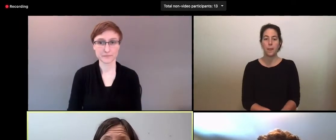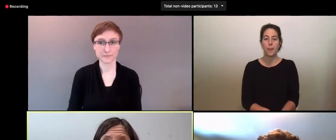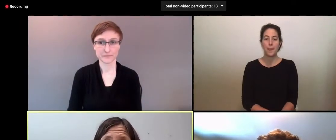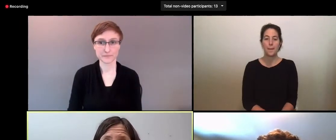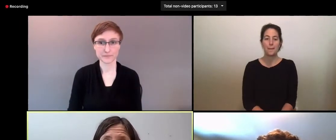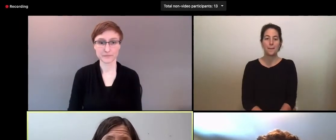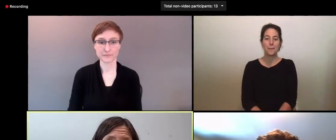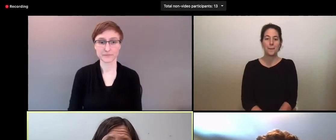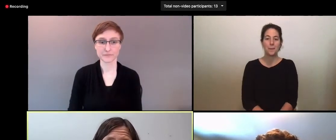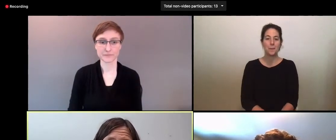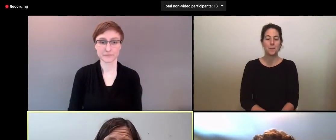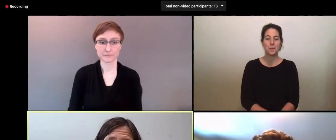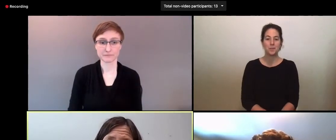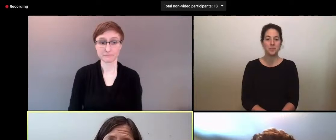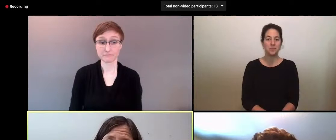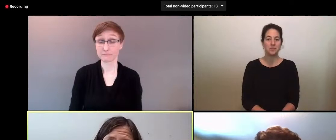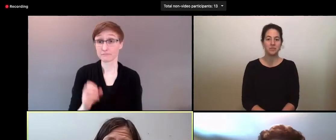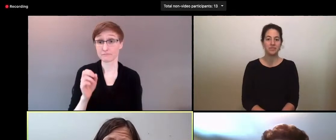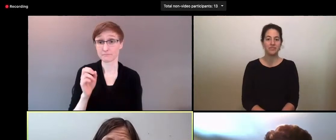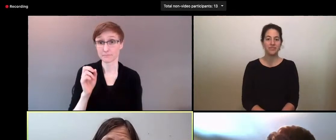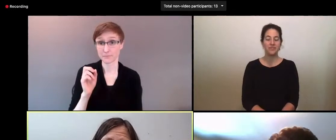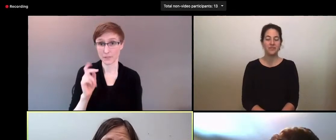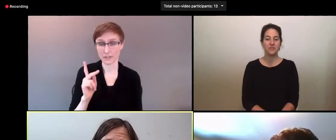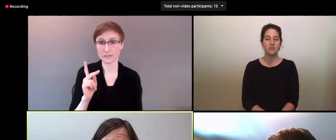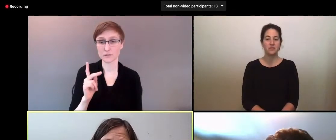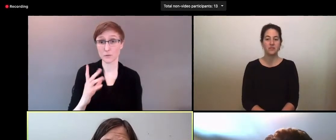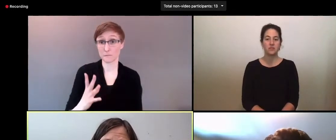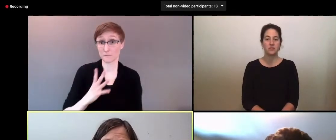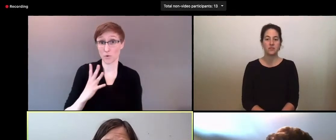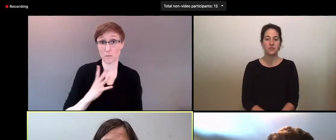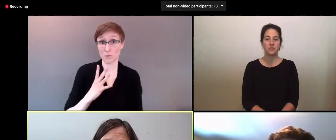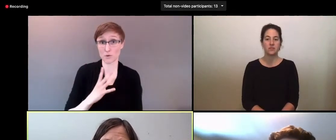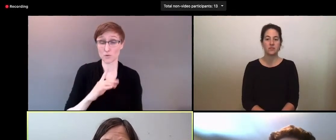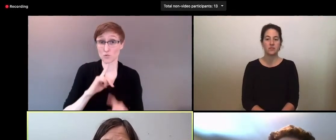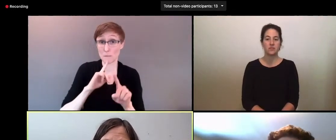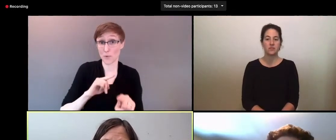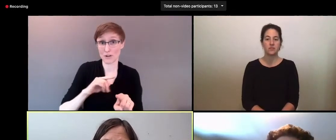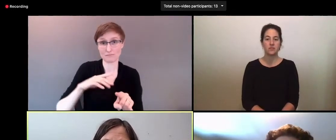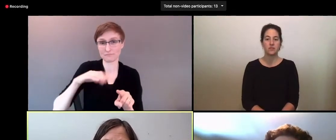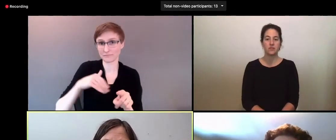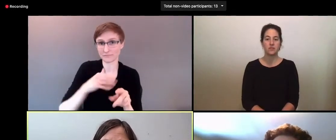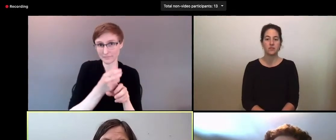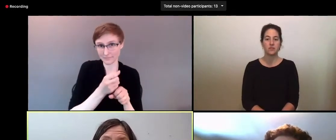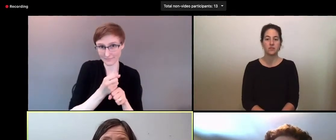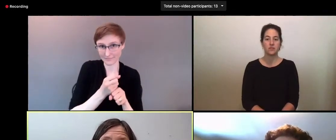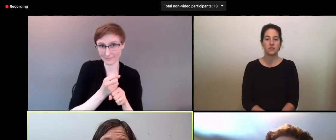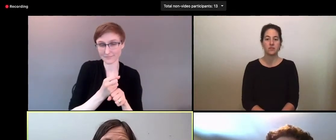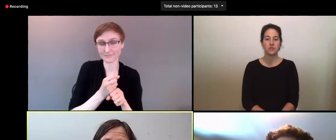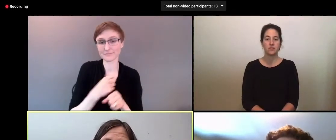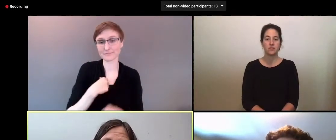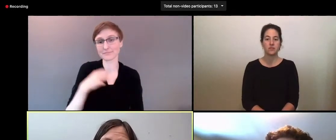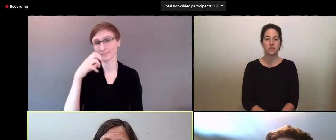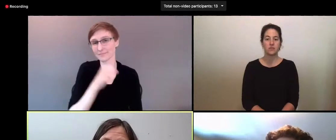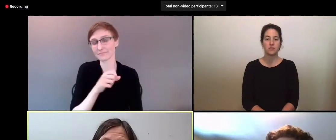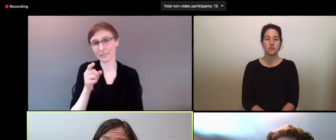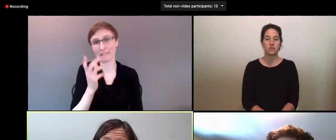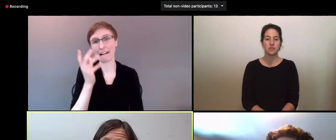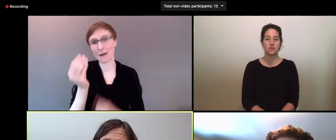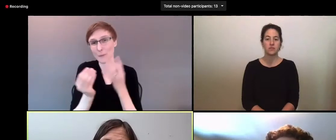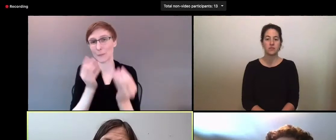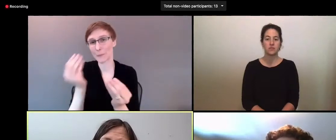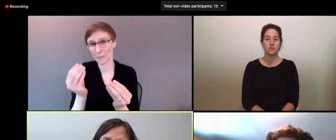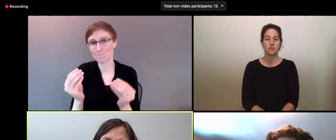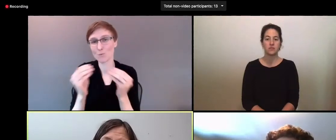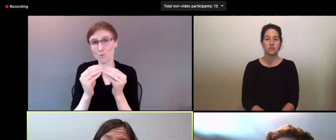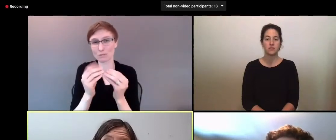Okay, I don't have too much of a formal report back yet, so you're probably out there a bit more and seeing and reporting on things in real